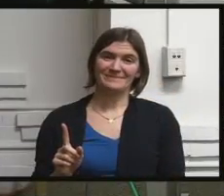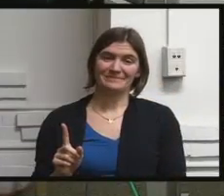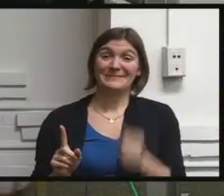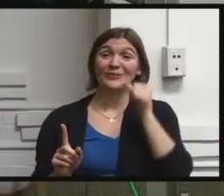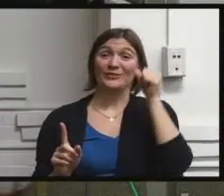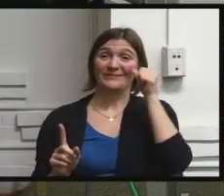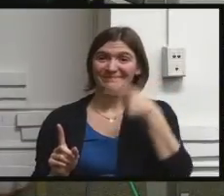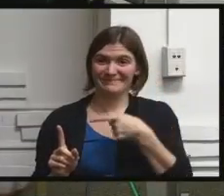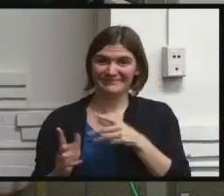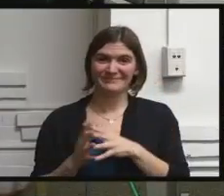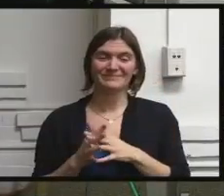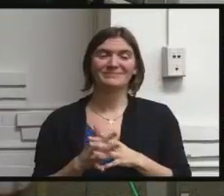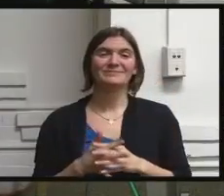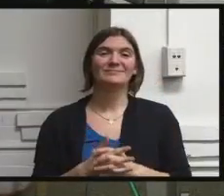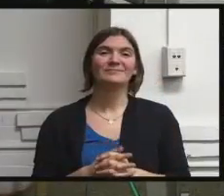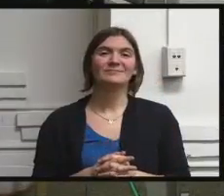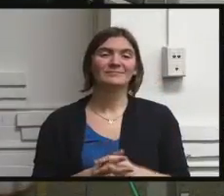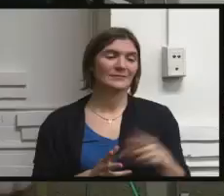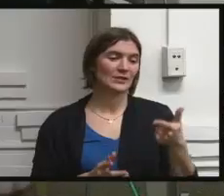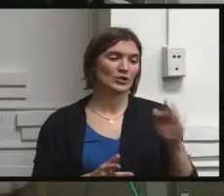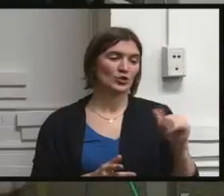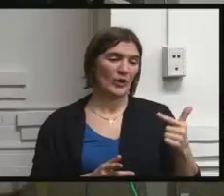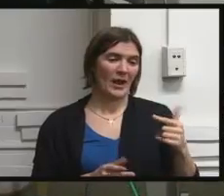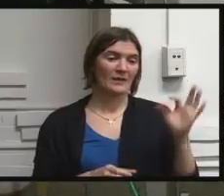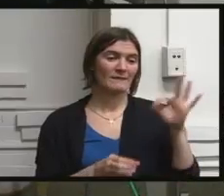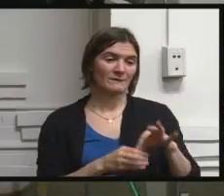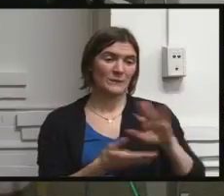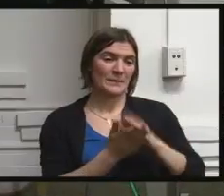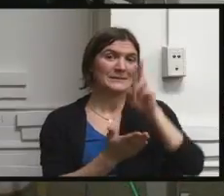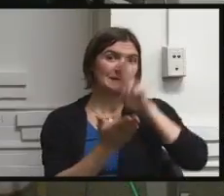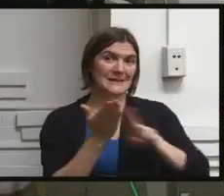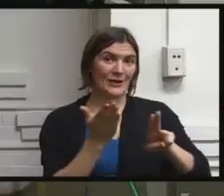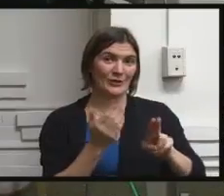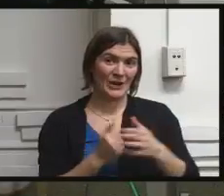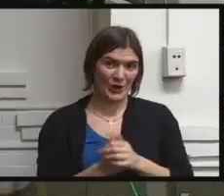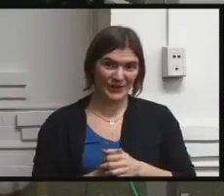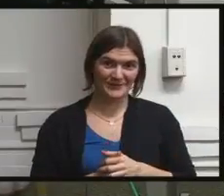yesterday, and Greg was voted in as the secretary.